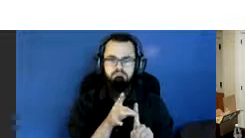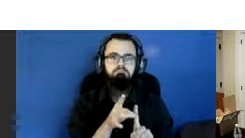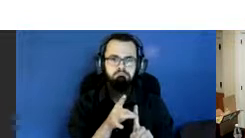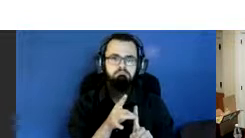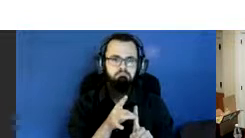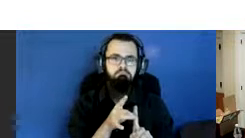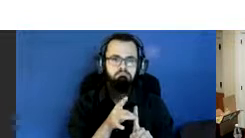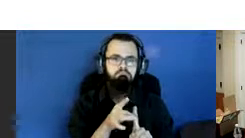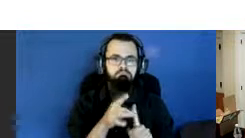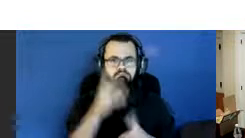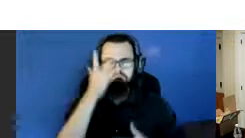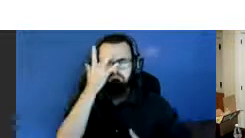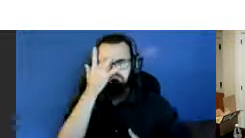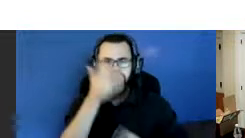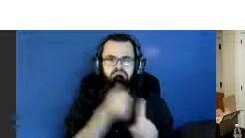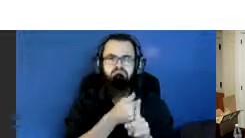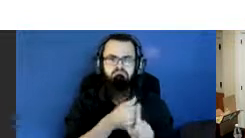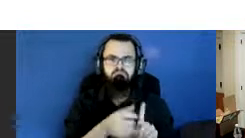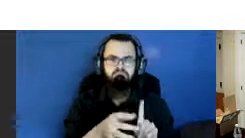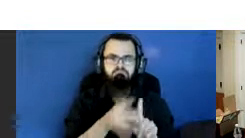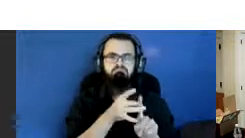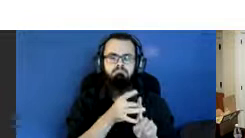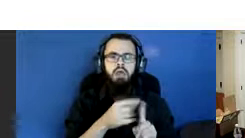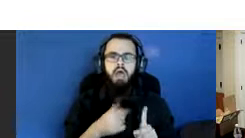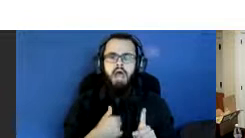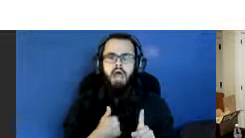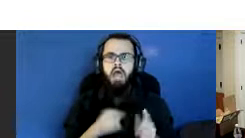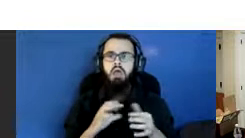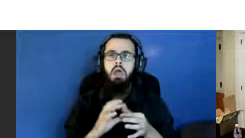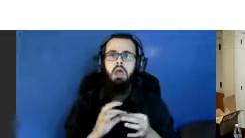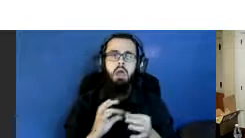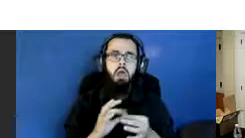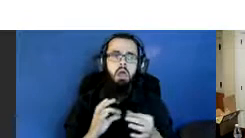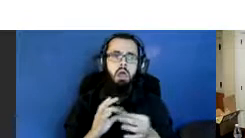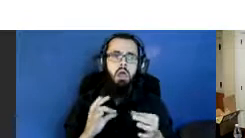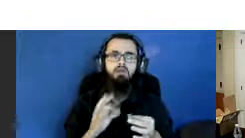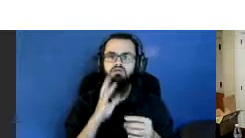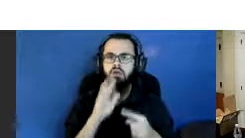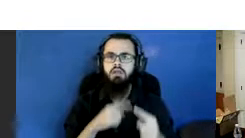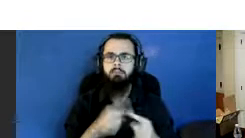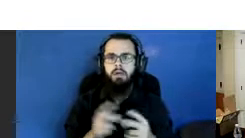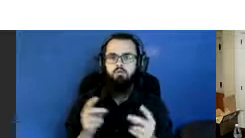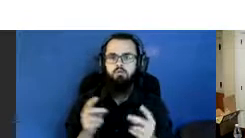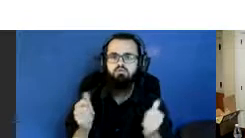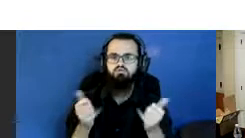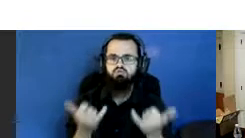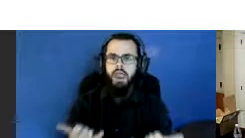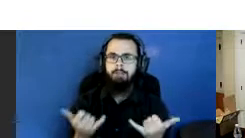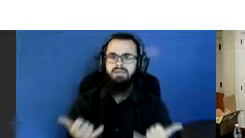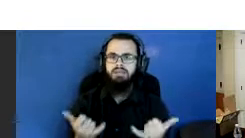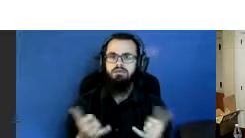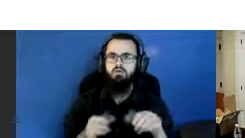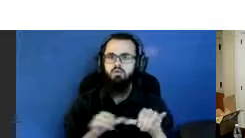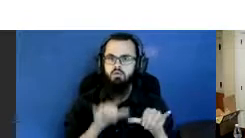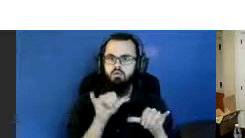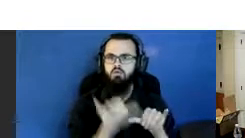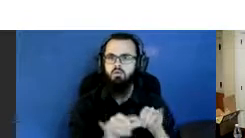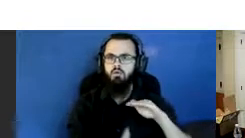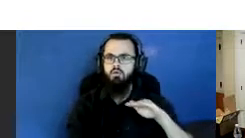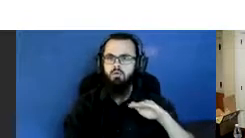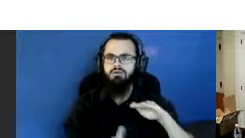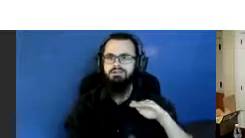So I alluded to us working towards rapid quarantine and isolation. The faster that we're able to do that, the faster